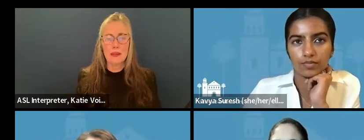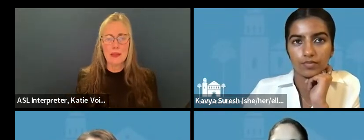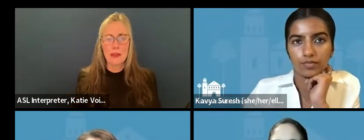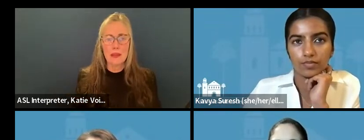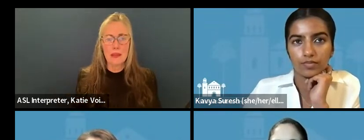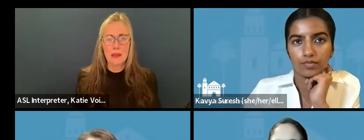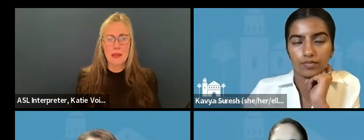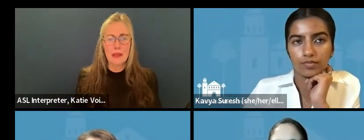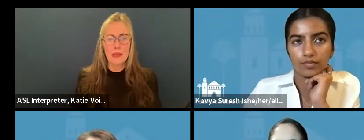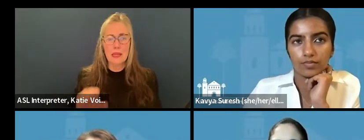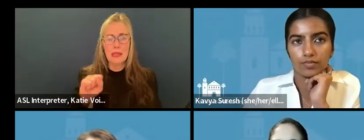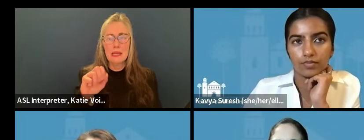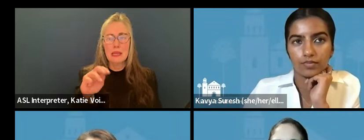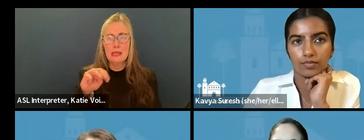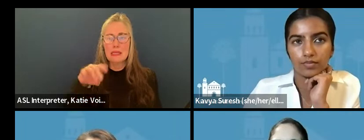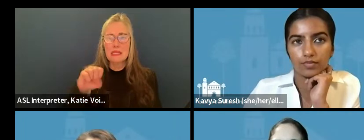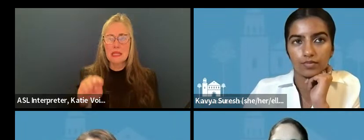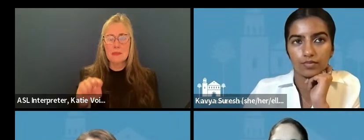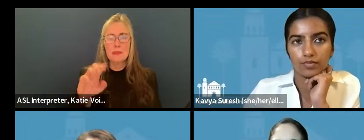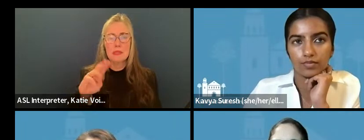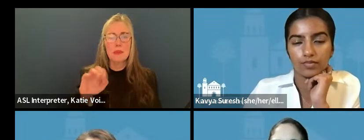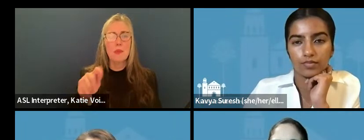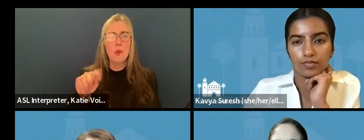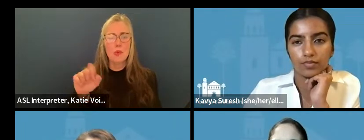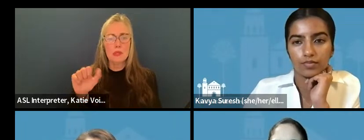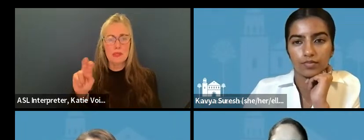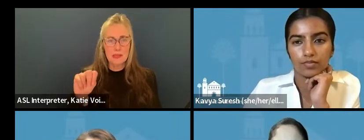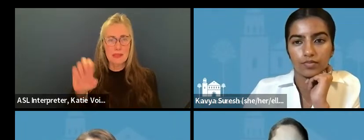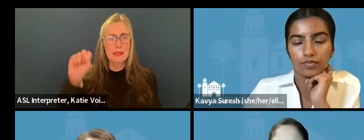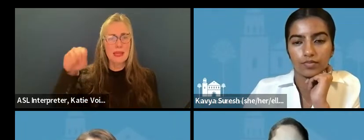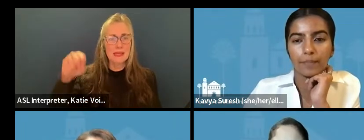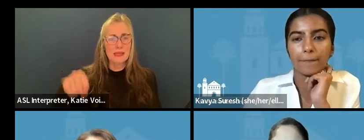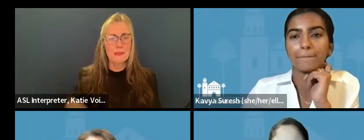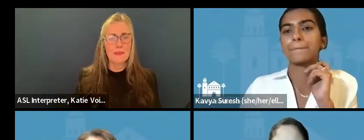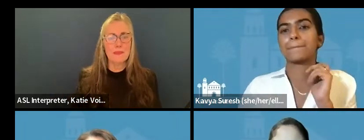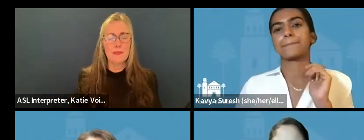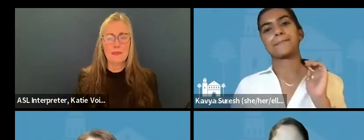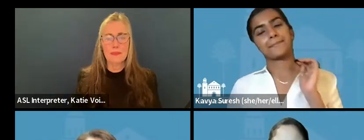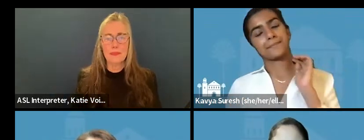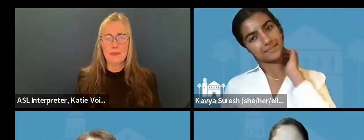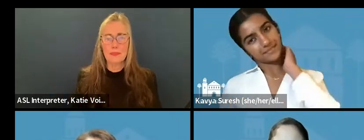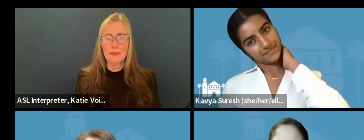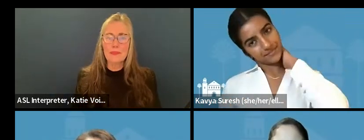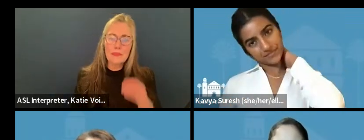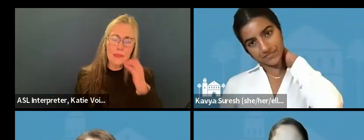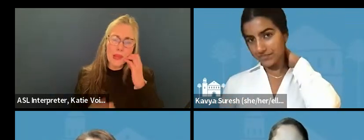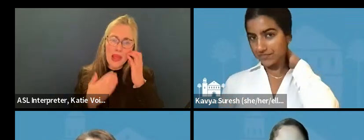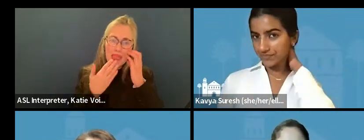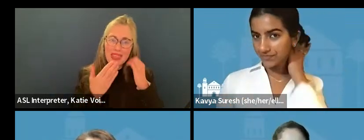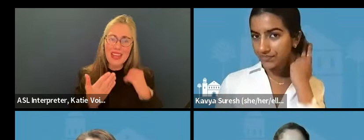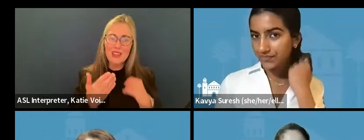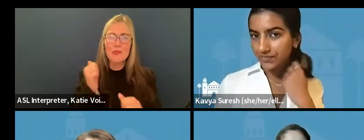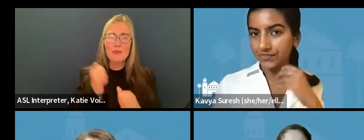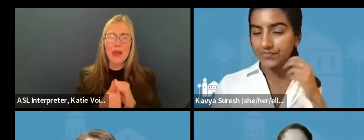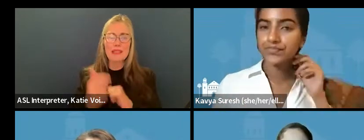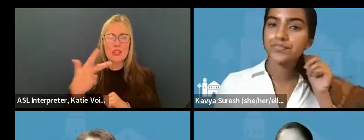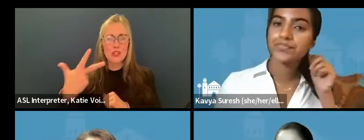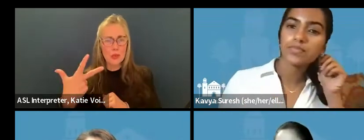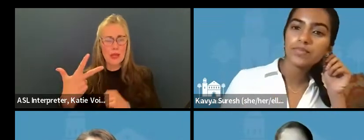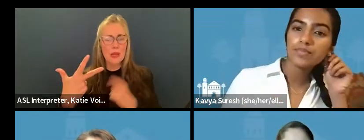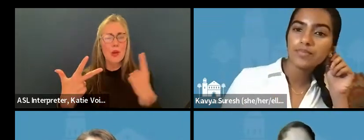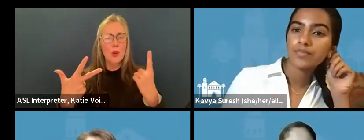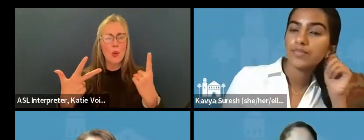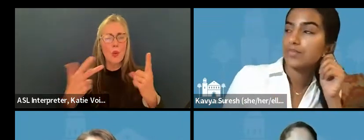Board Member Sims Morton. Yes. Yes. Thank you, Sandra. Motion passes 3 with 1